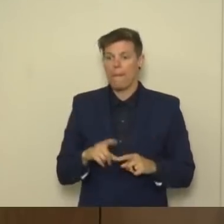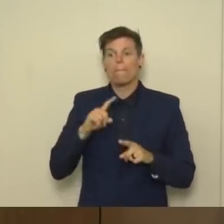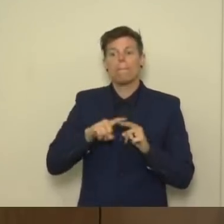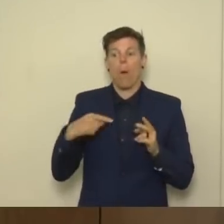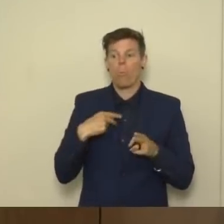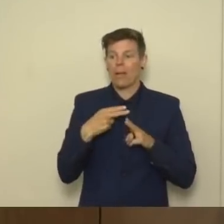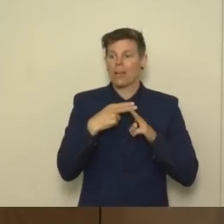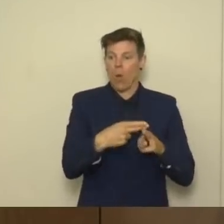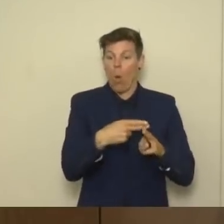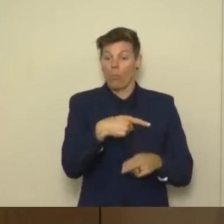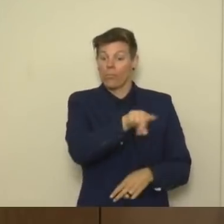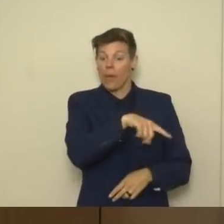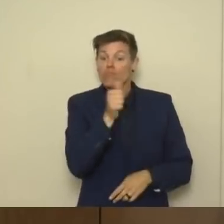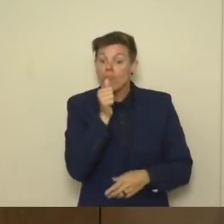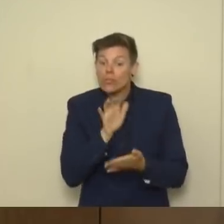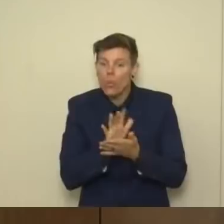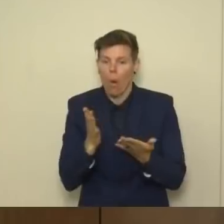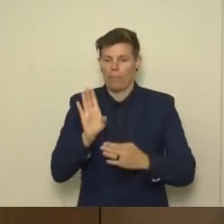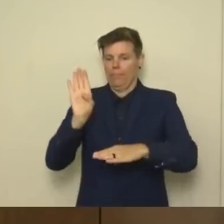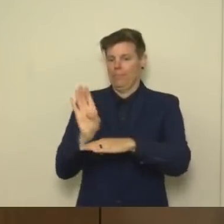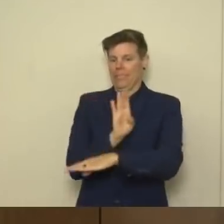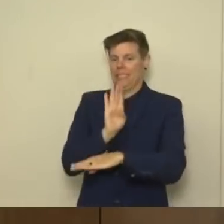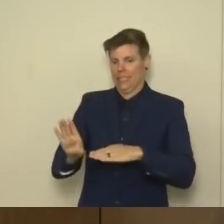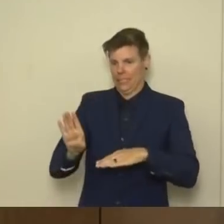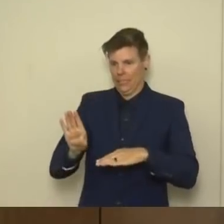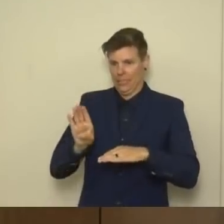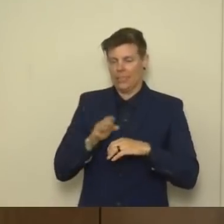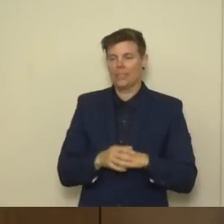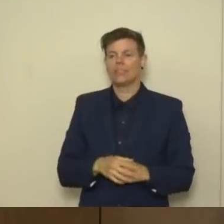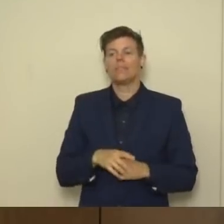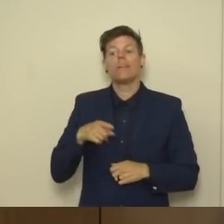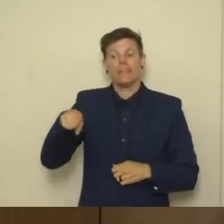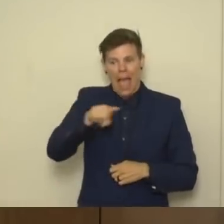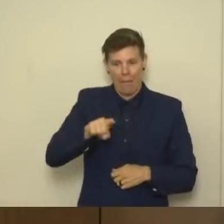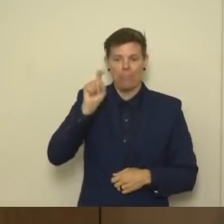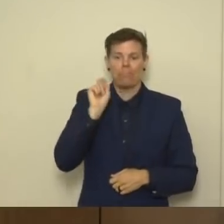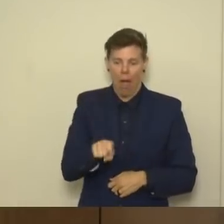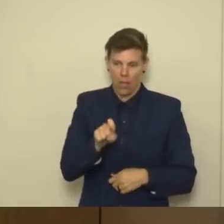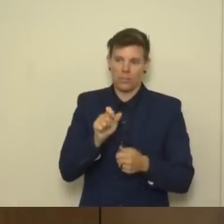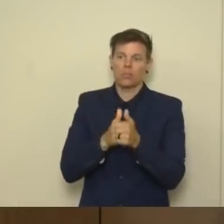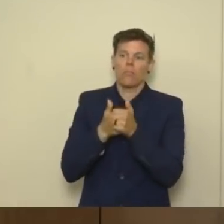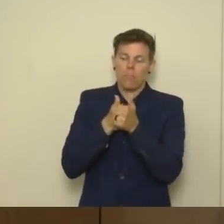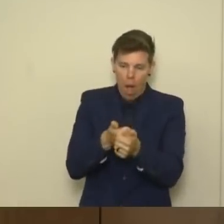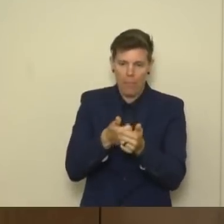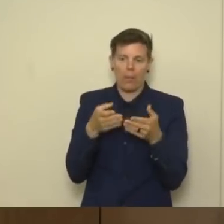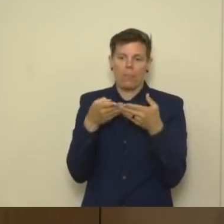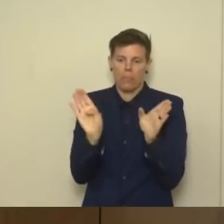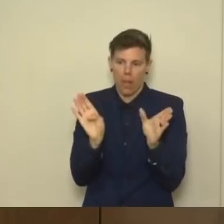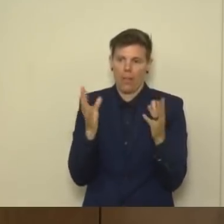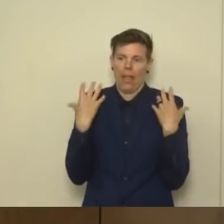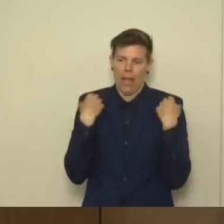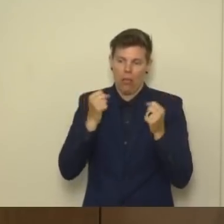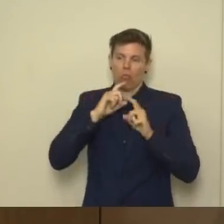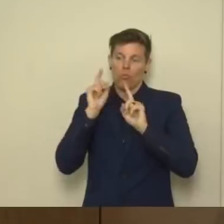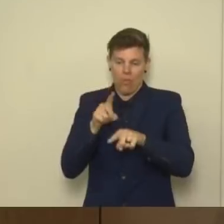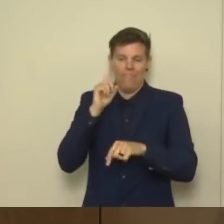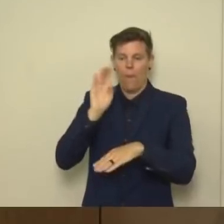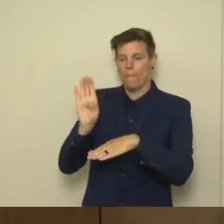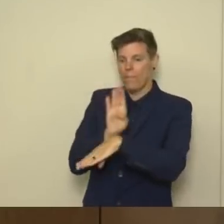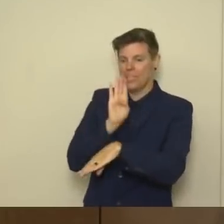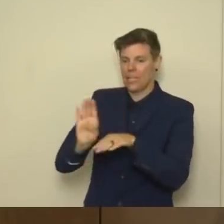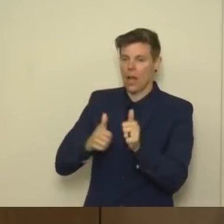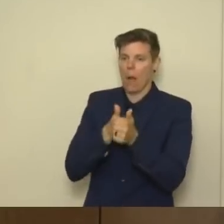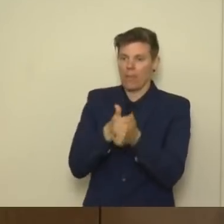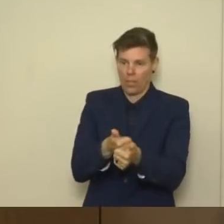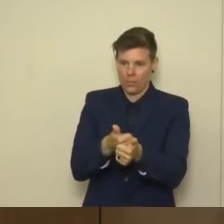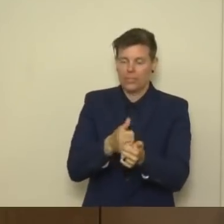have to follow the current public health orders. That means that they have to have COVID-safe practices. That means that your employees